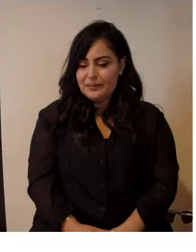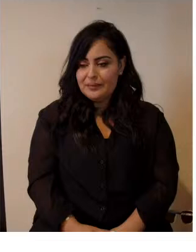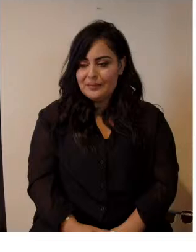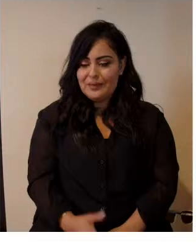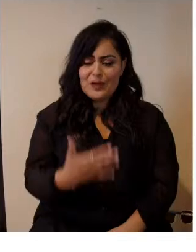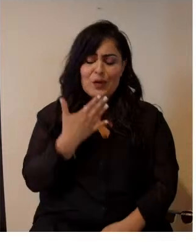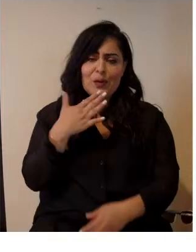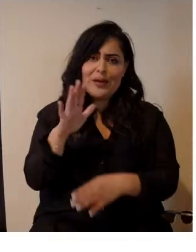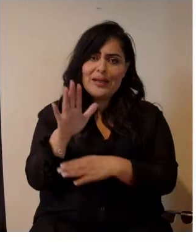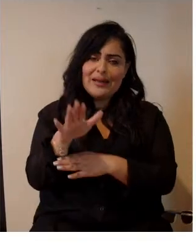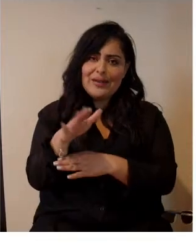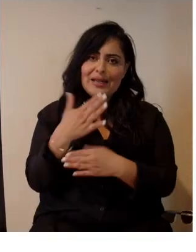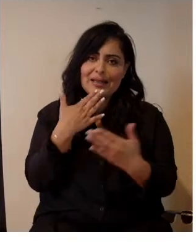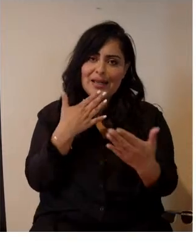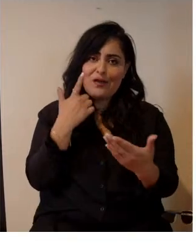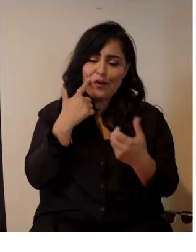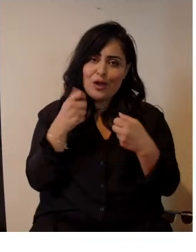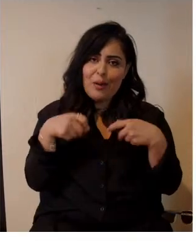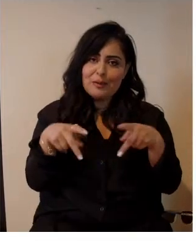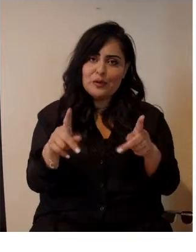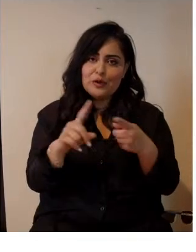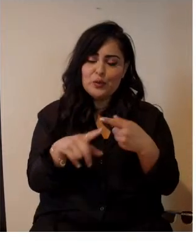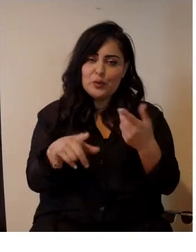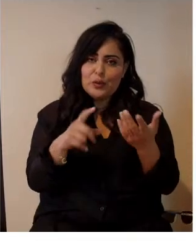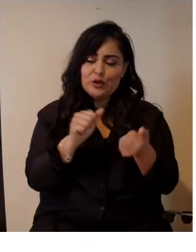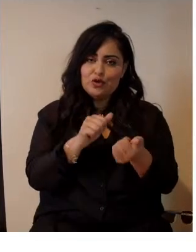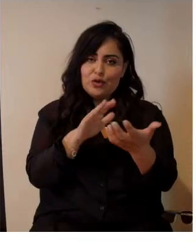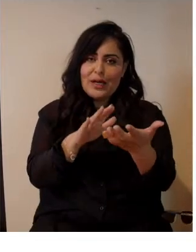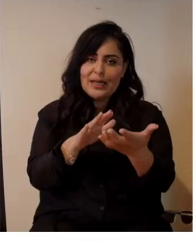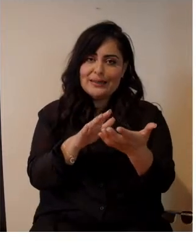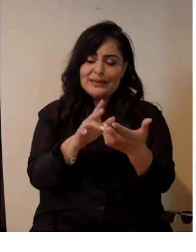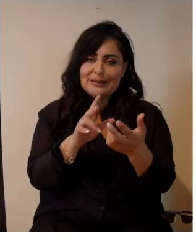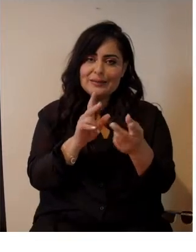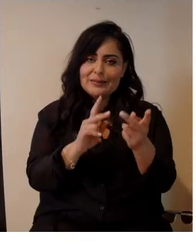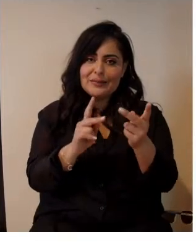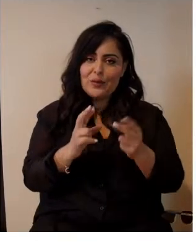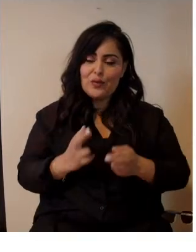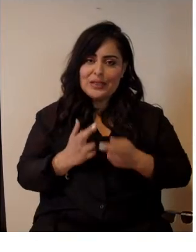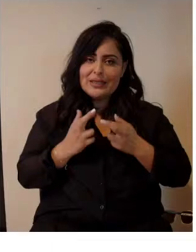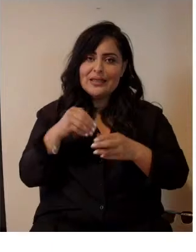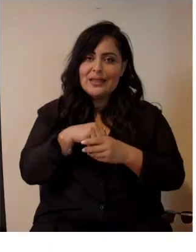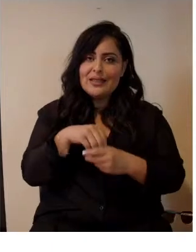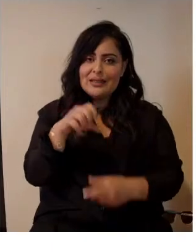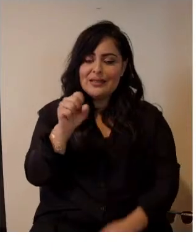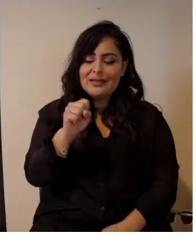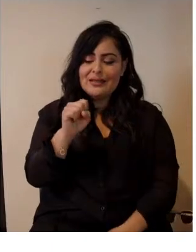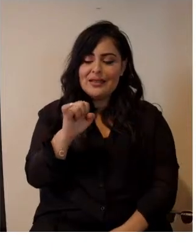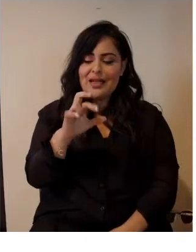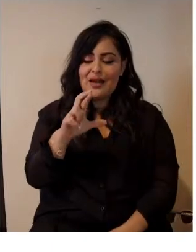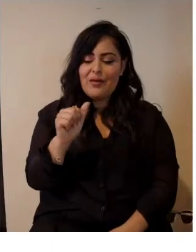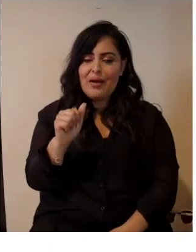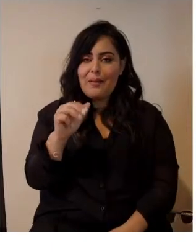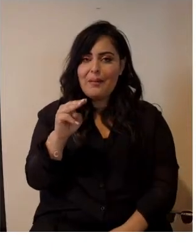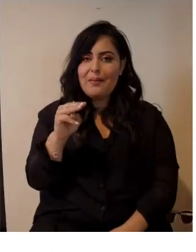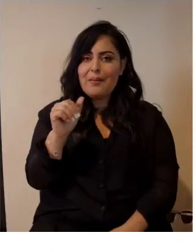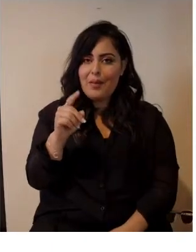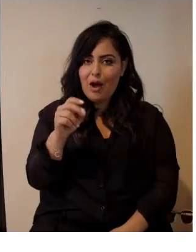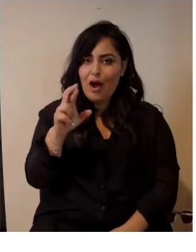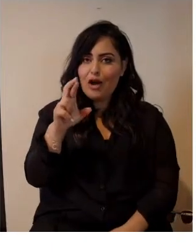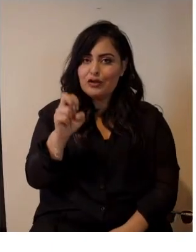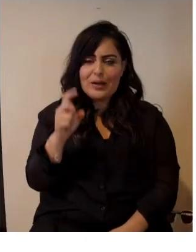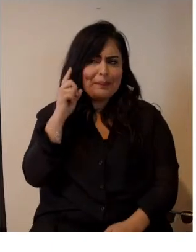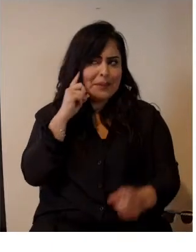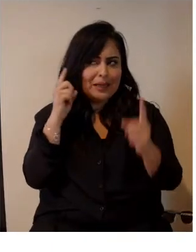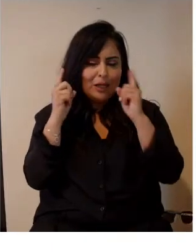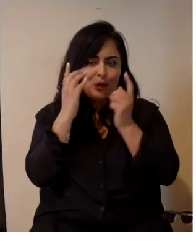Good evening, and thank you for the opportunity to address our residents in Sierra Madre. Glad that we're hearing some concerns, and